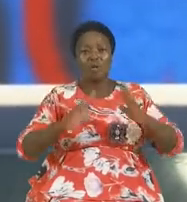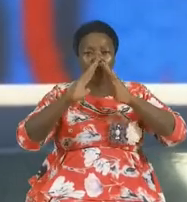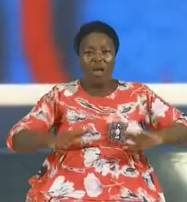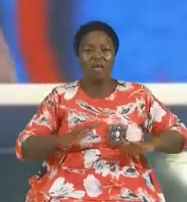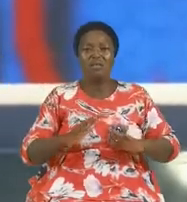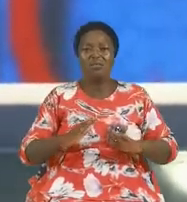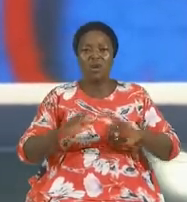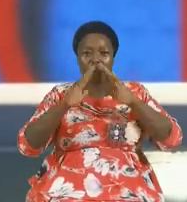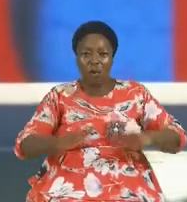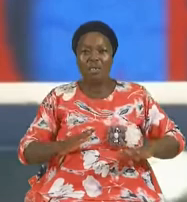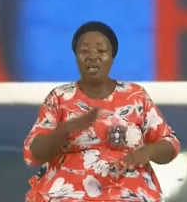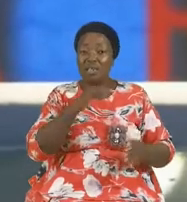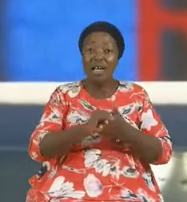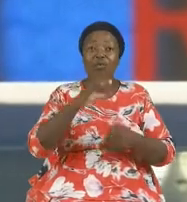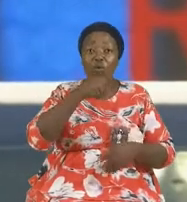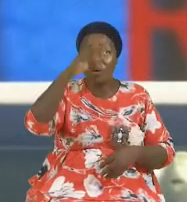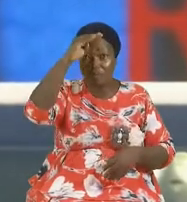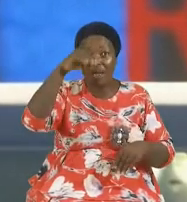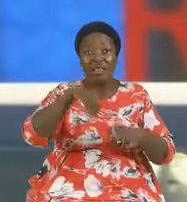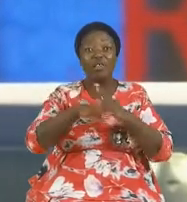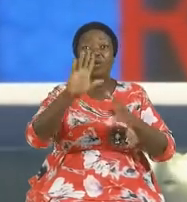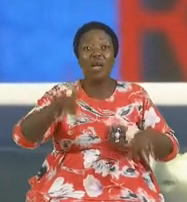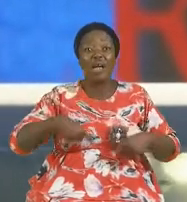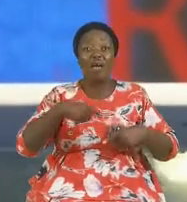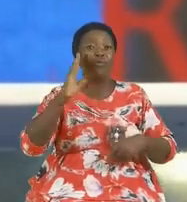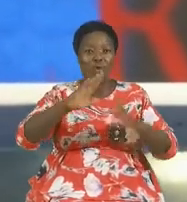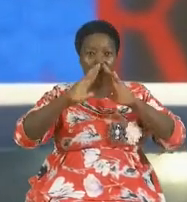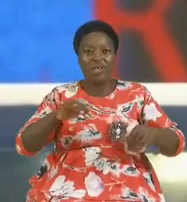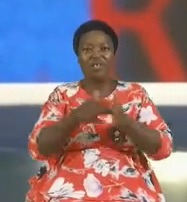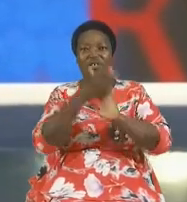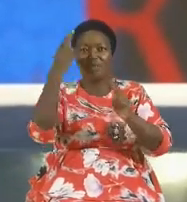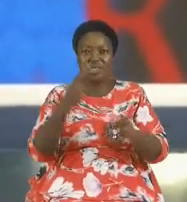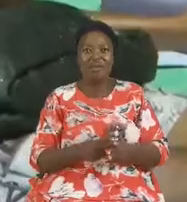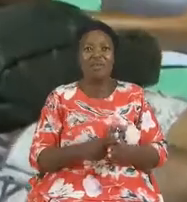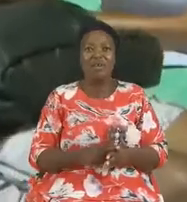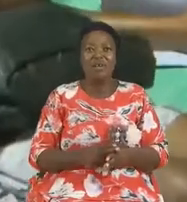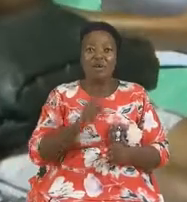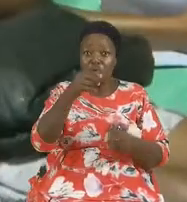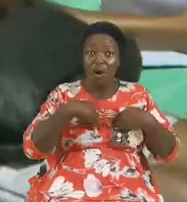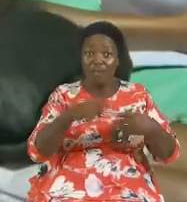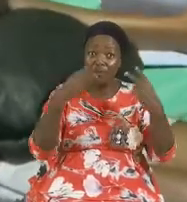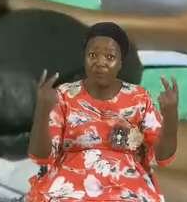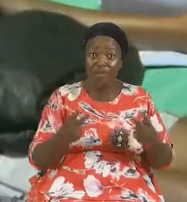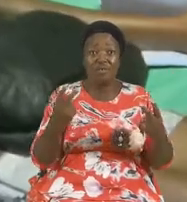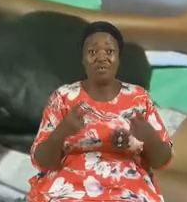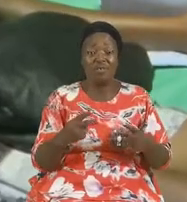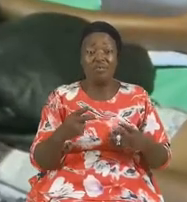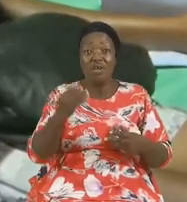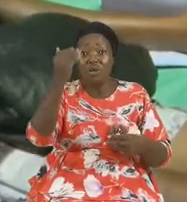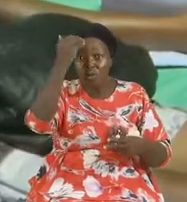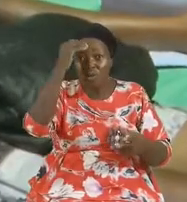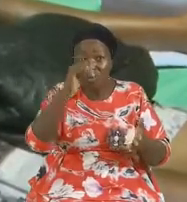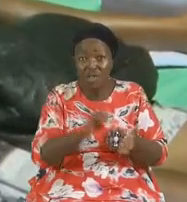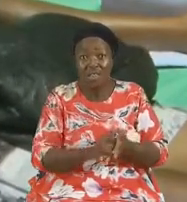up. That old man of your past life was shut up. You have the victory.